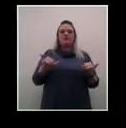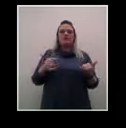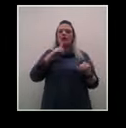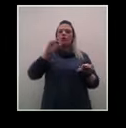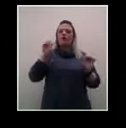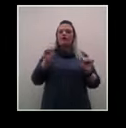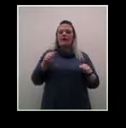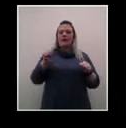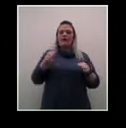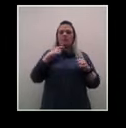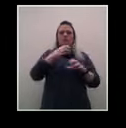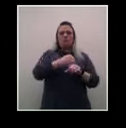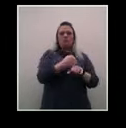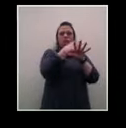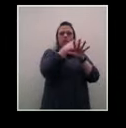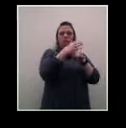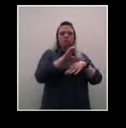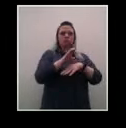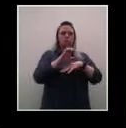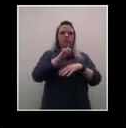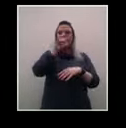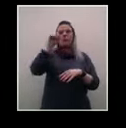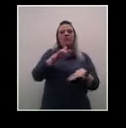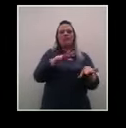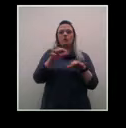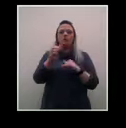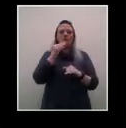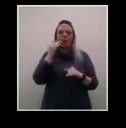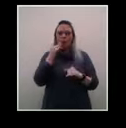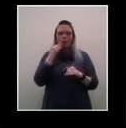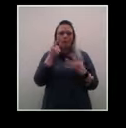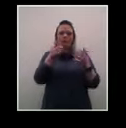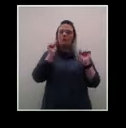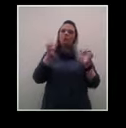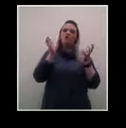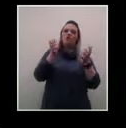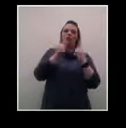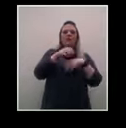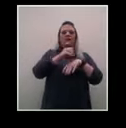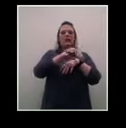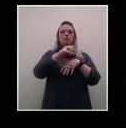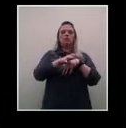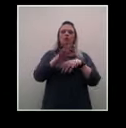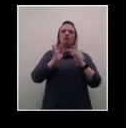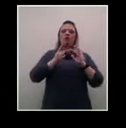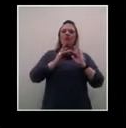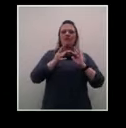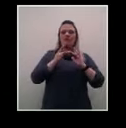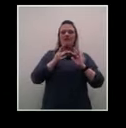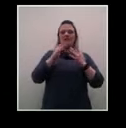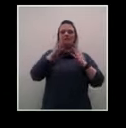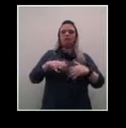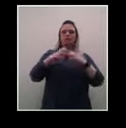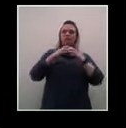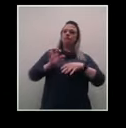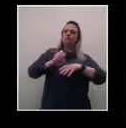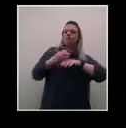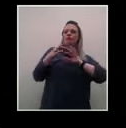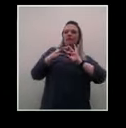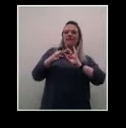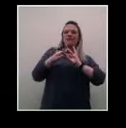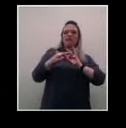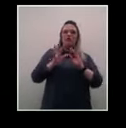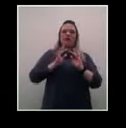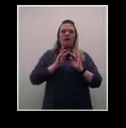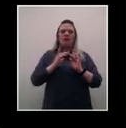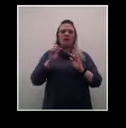be obtained virtually, so you don't even have to leave your home. You can talk to a counselor online and establish a relationship